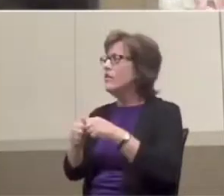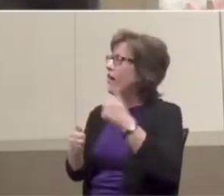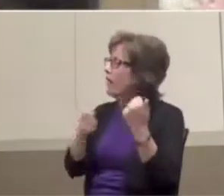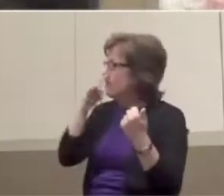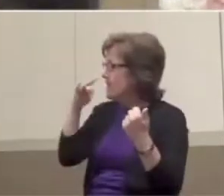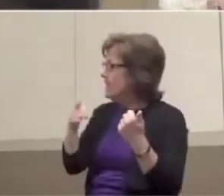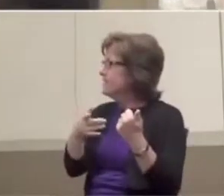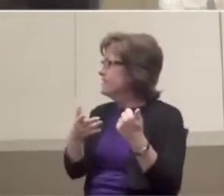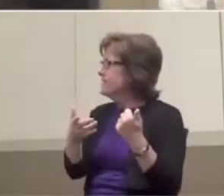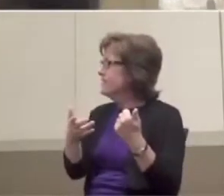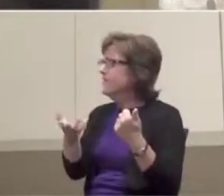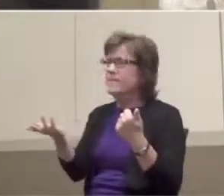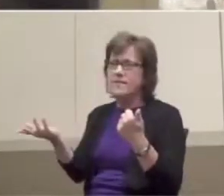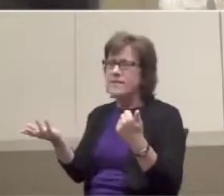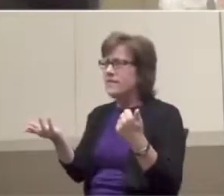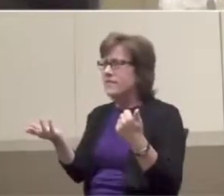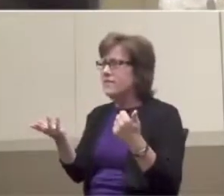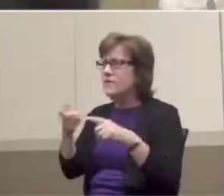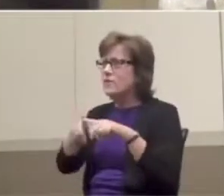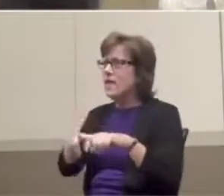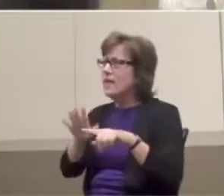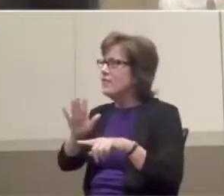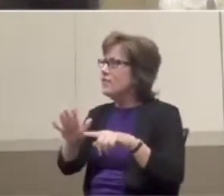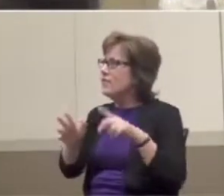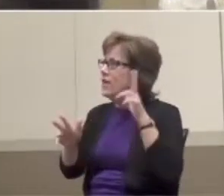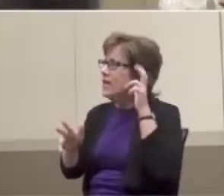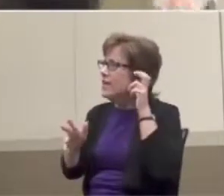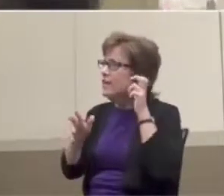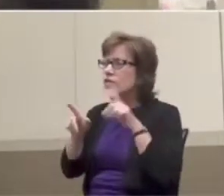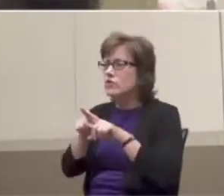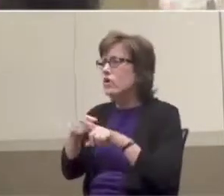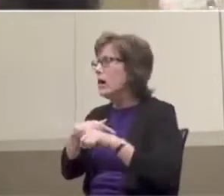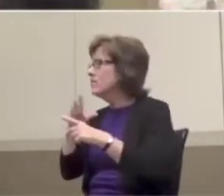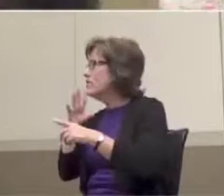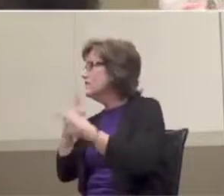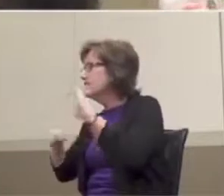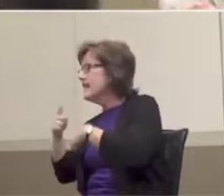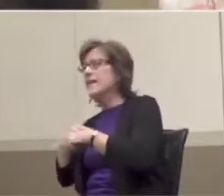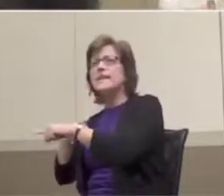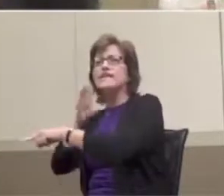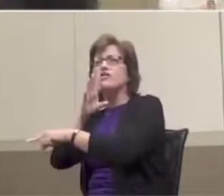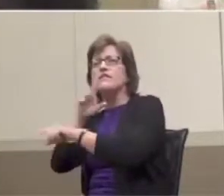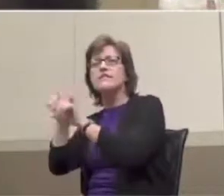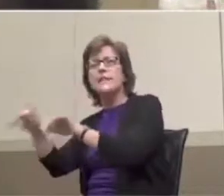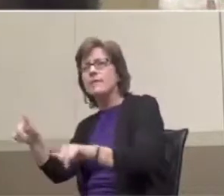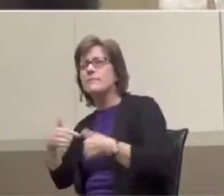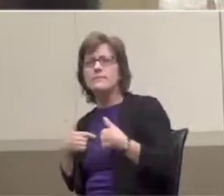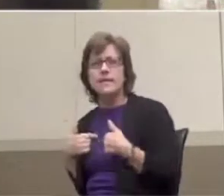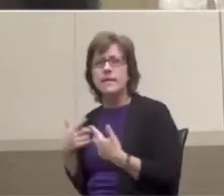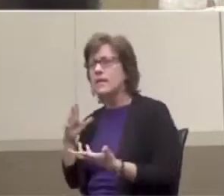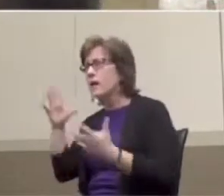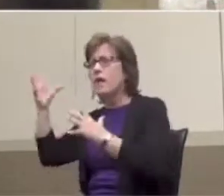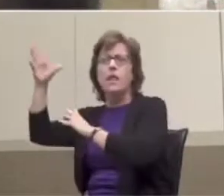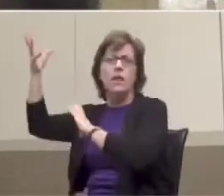relying on maybe their hearing too, and I'm talking and signing, and he's talking at the same time.